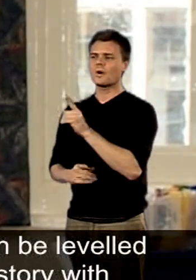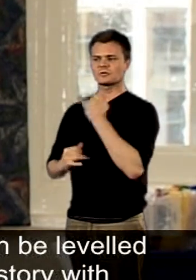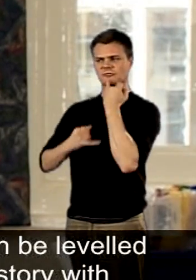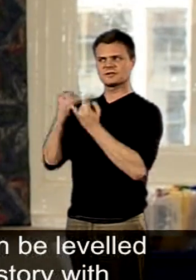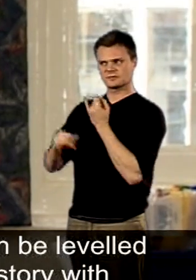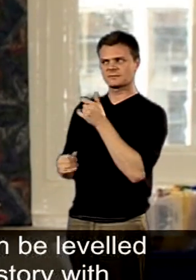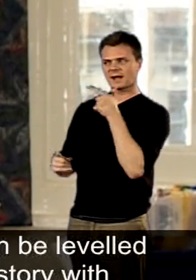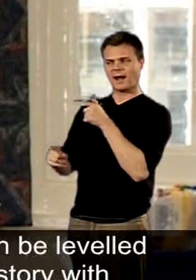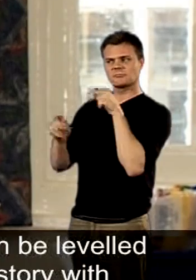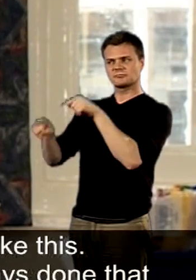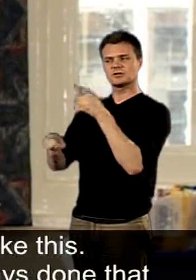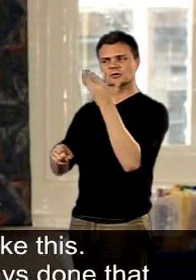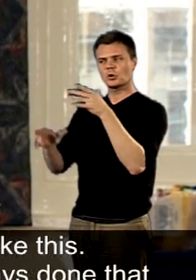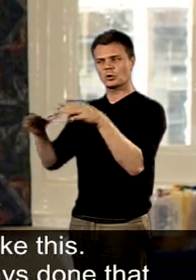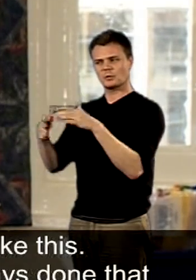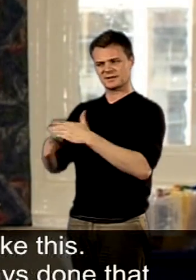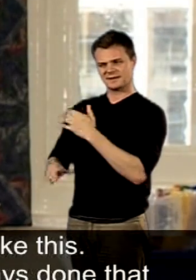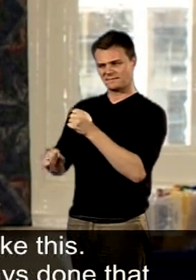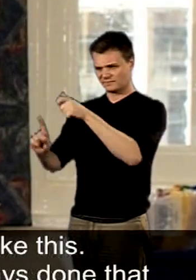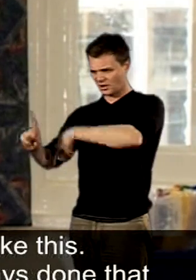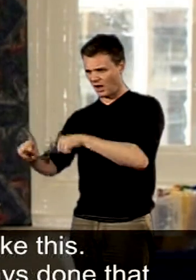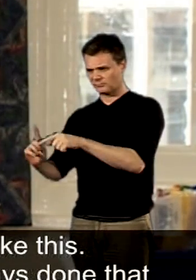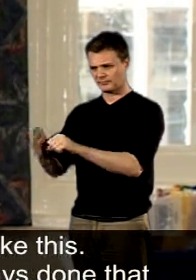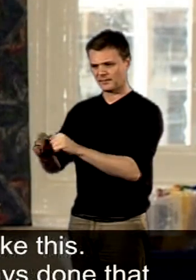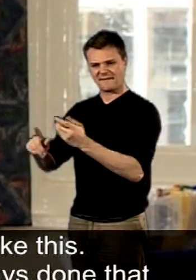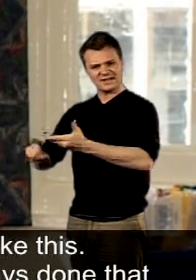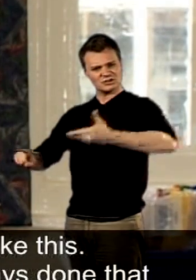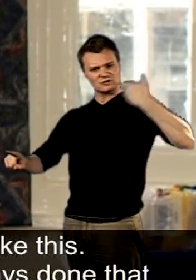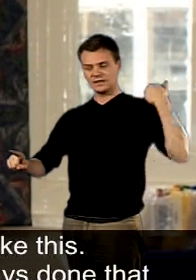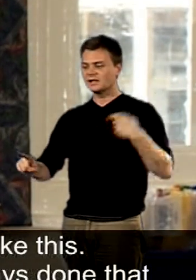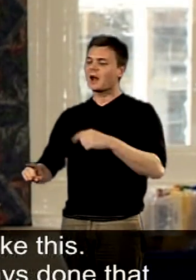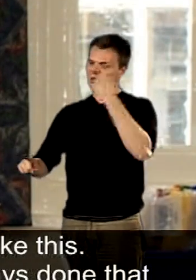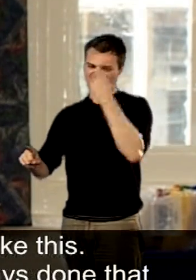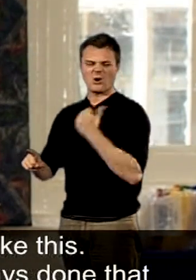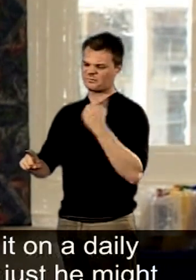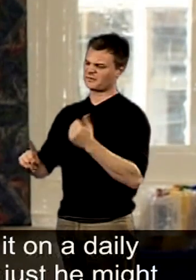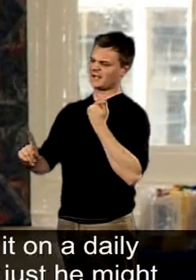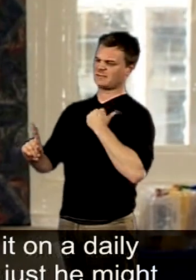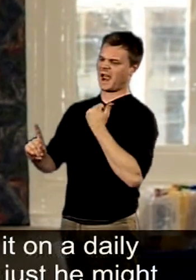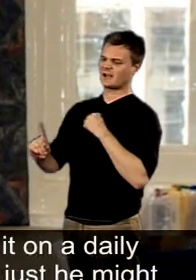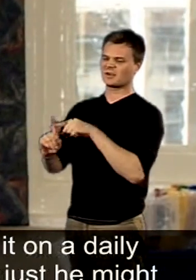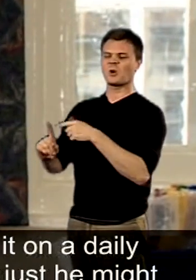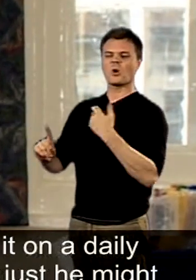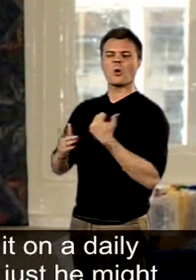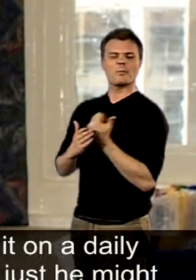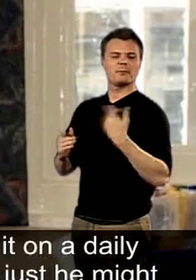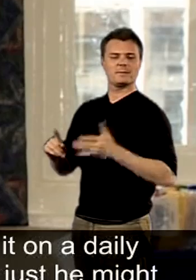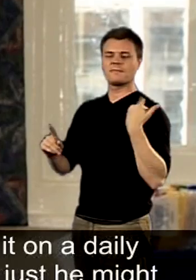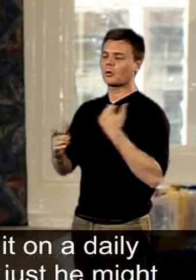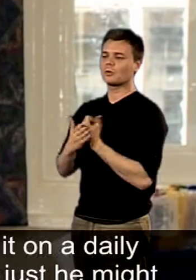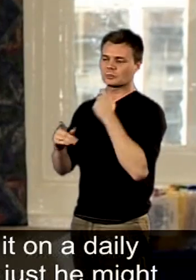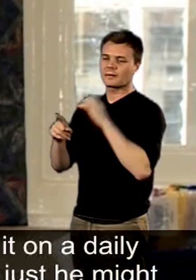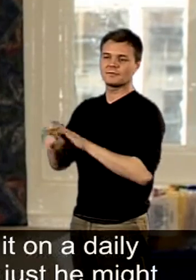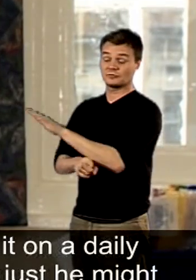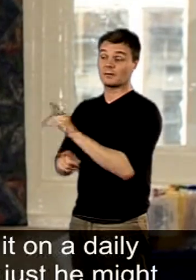they build up a history with children, and we get that with kids like this, what do you expect? So he's always done that, so he will always do it. But if we